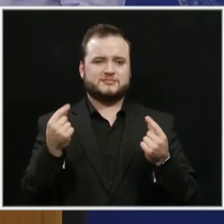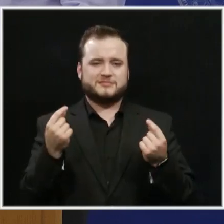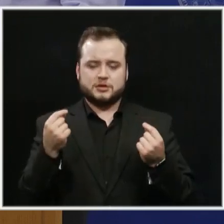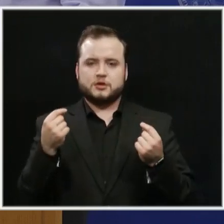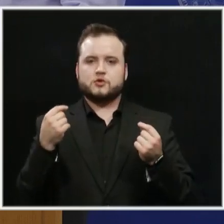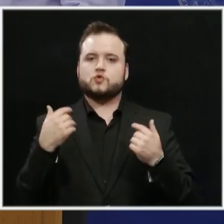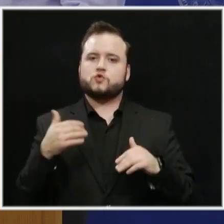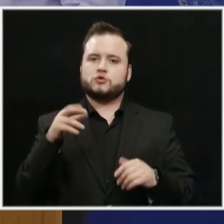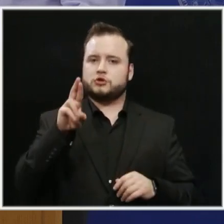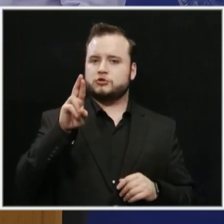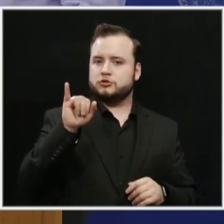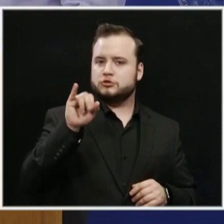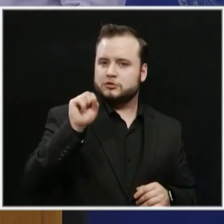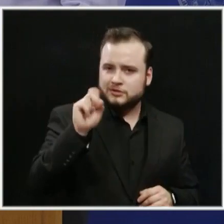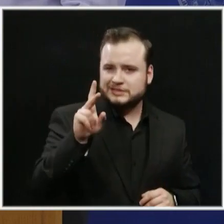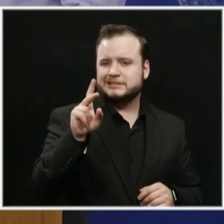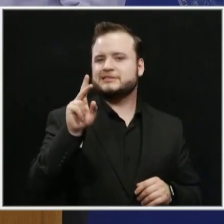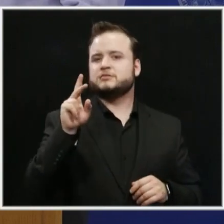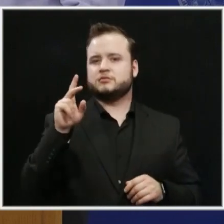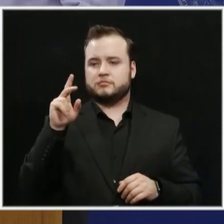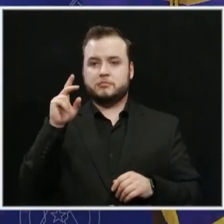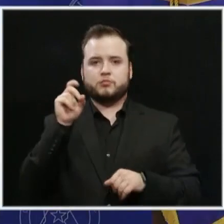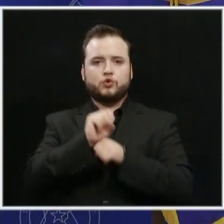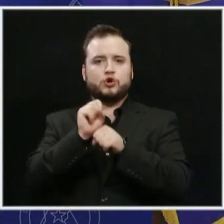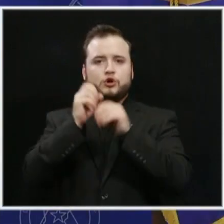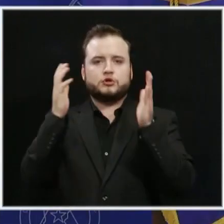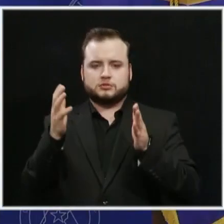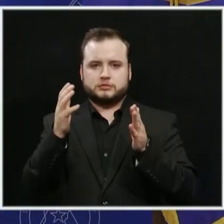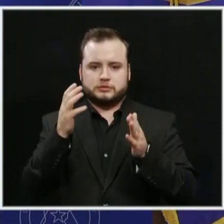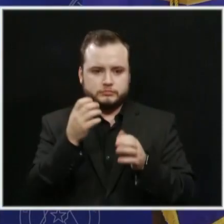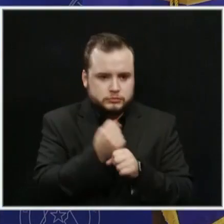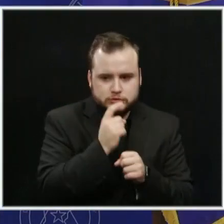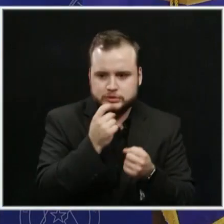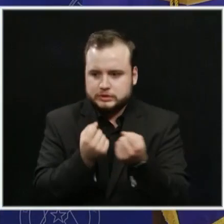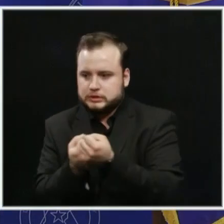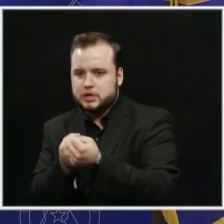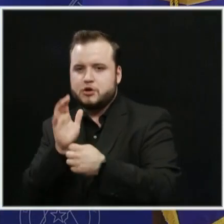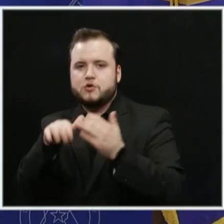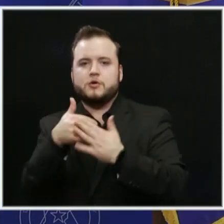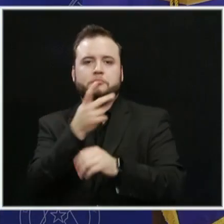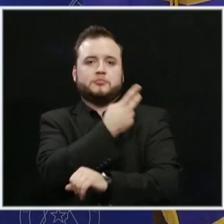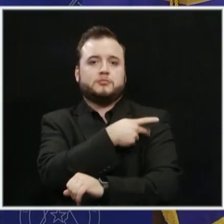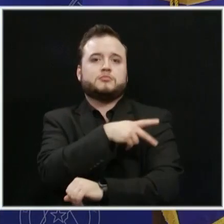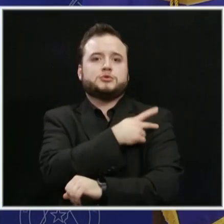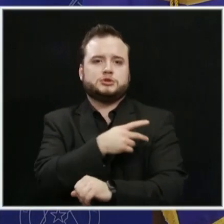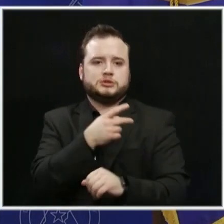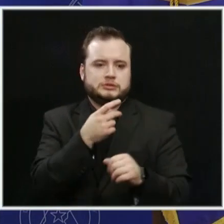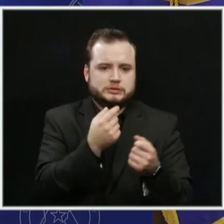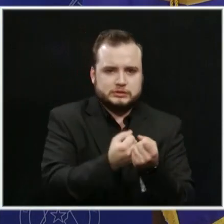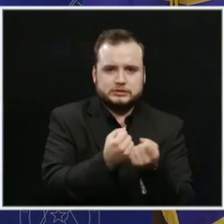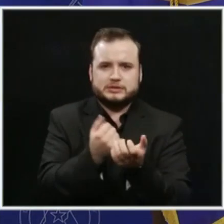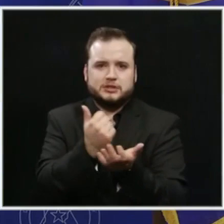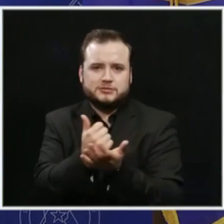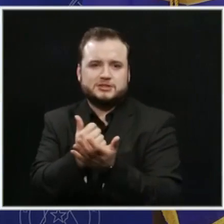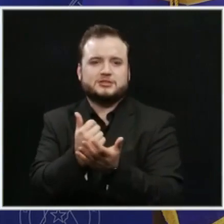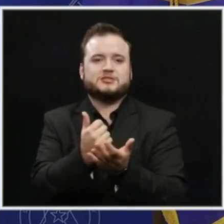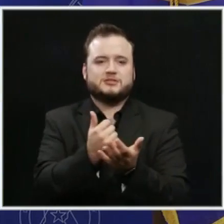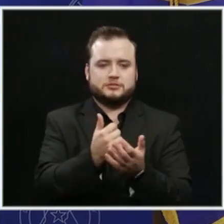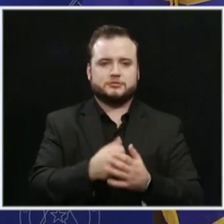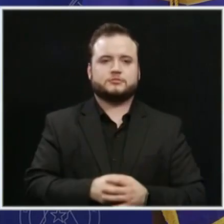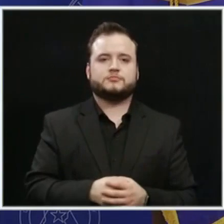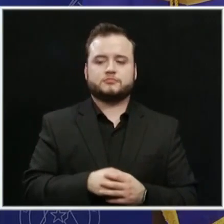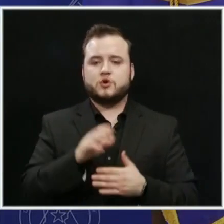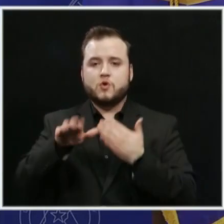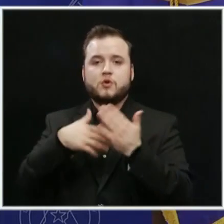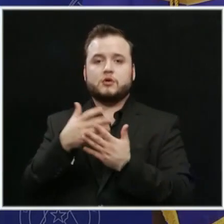that our patients continue to get the care they need. And we want to, as a system, using all of the private sector and public sector response, try